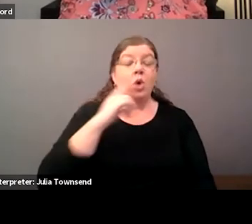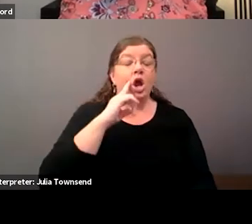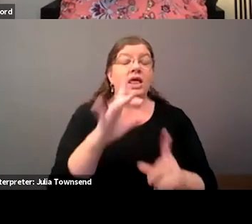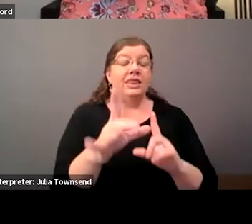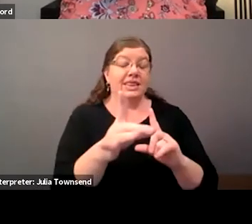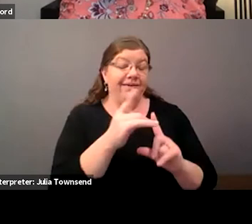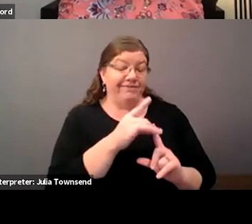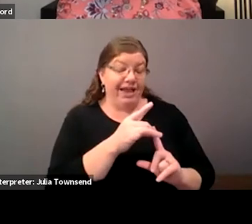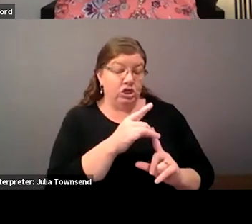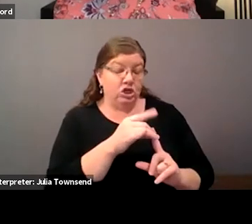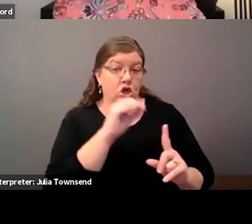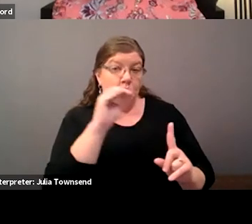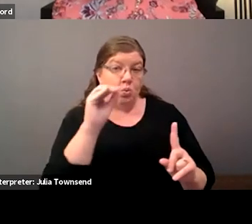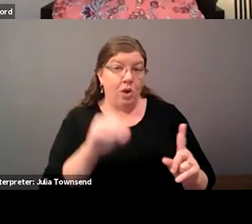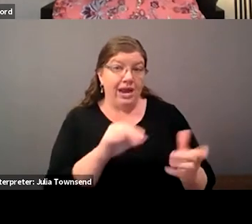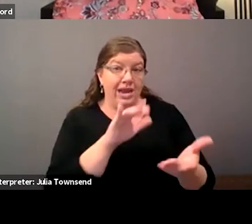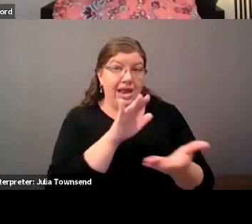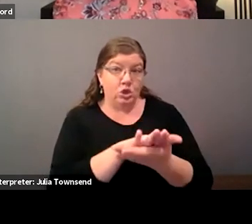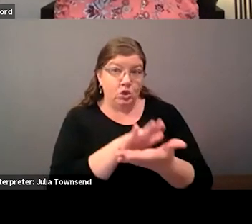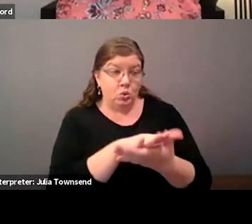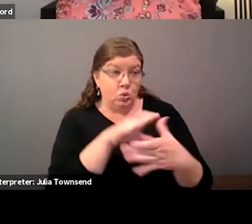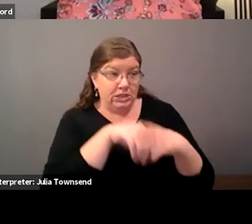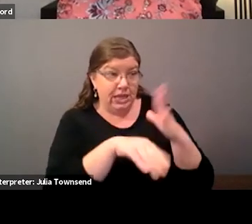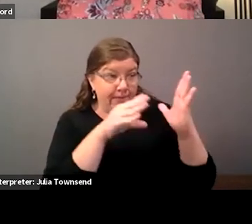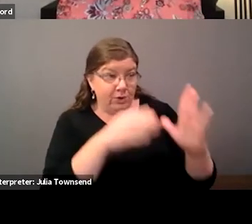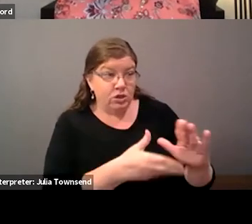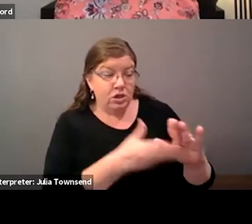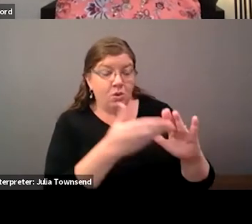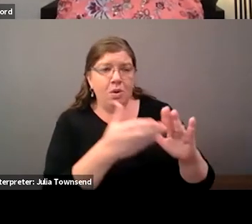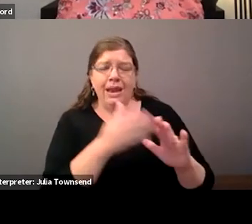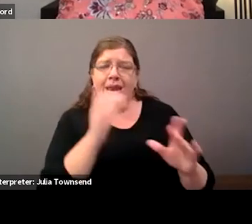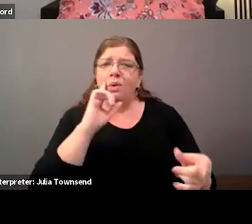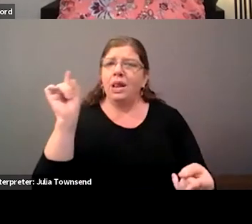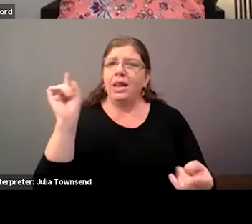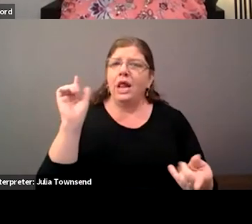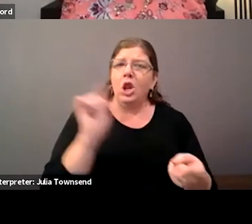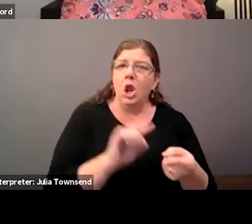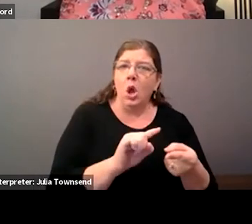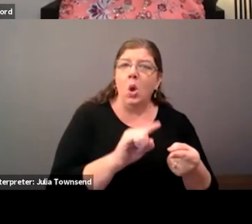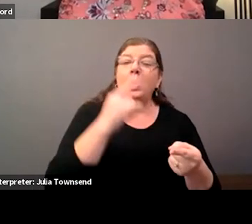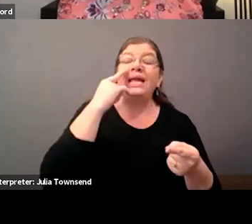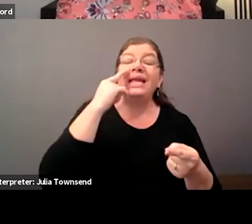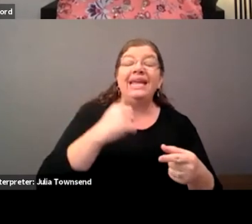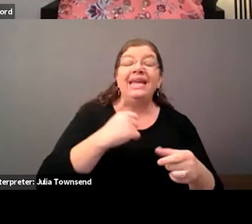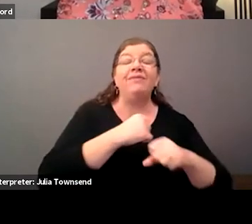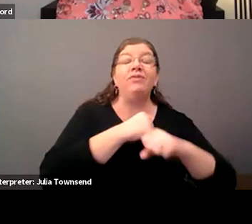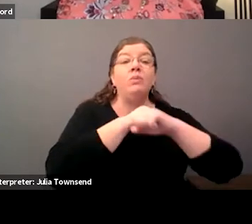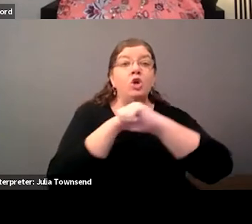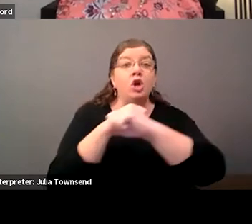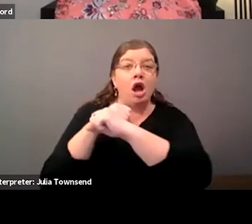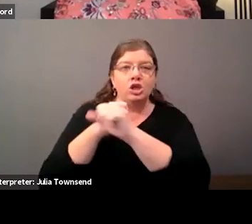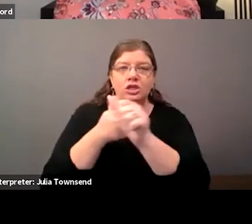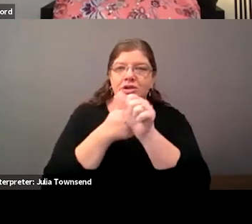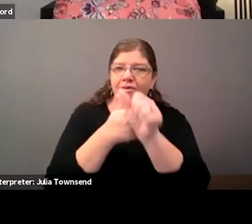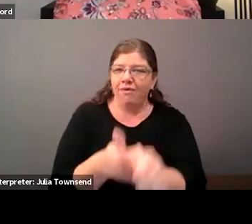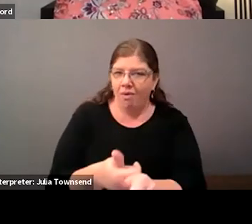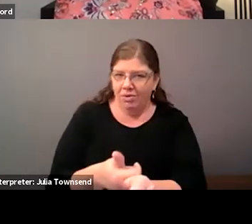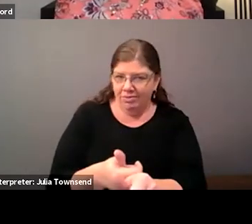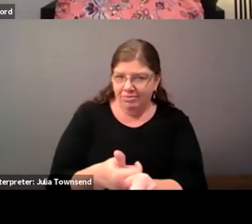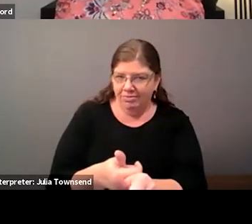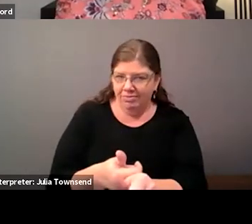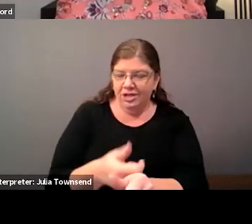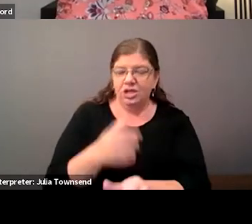rate at schools that that are in person is very low when the precautions are followed so for